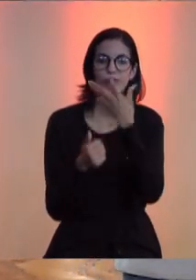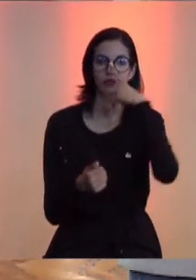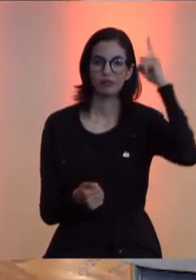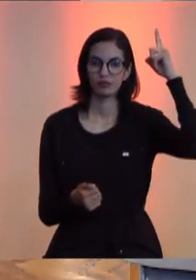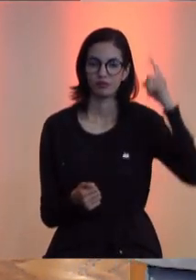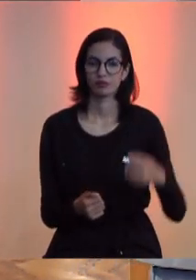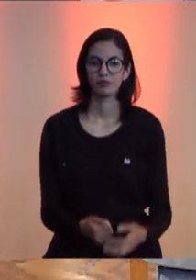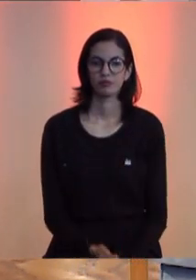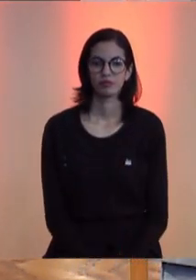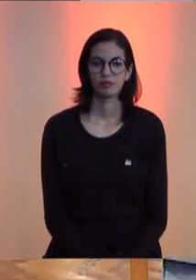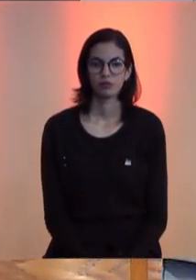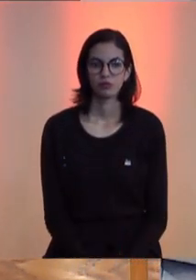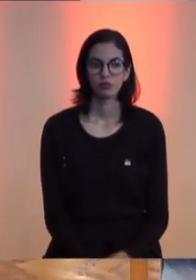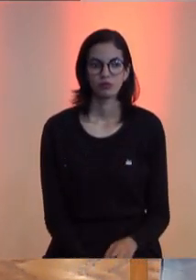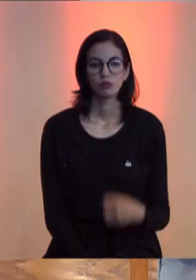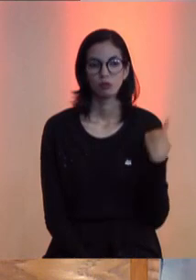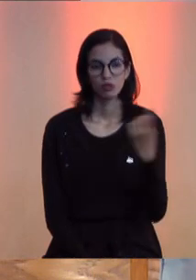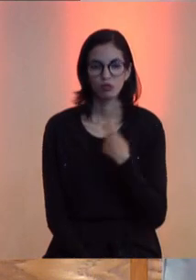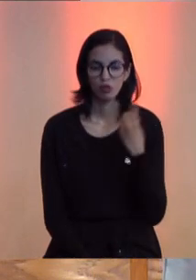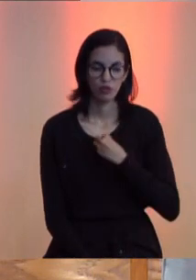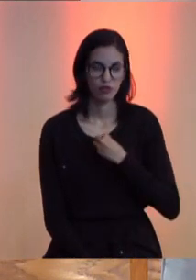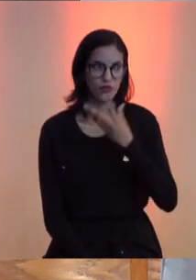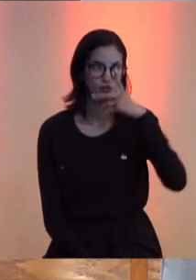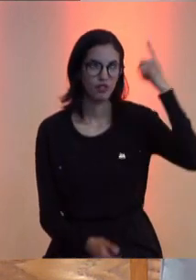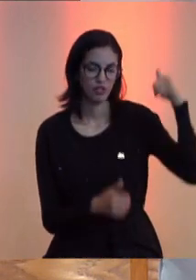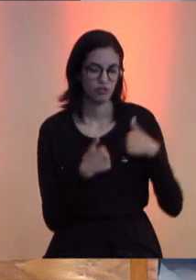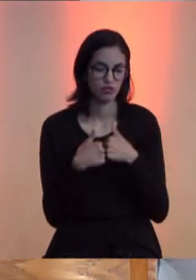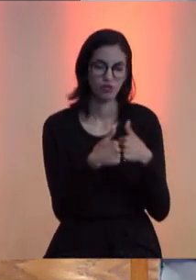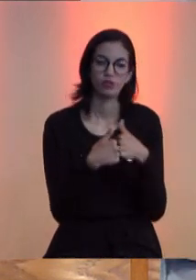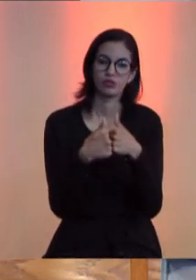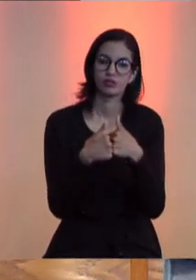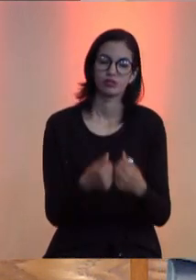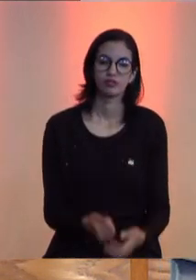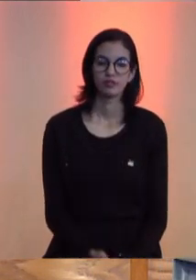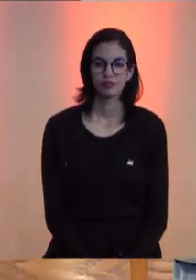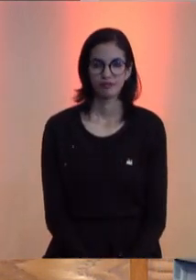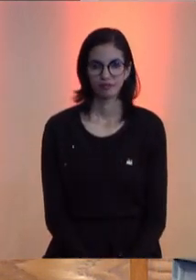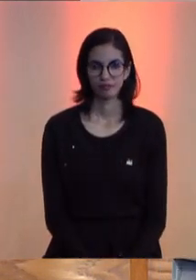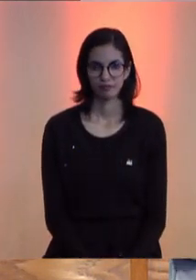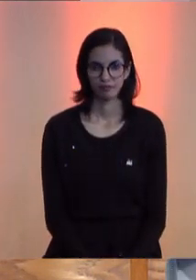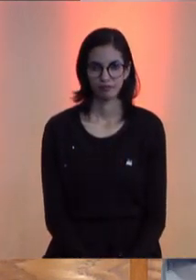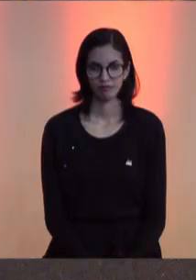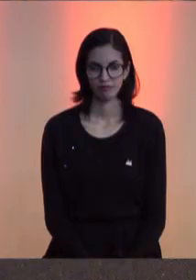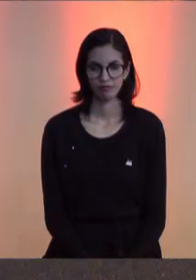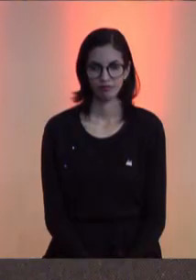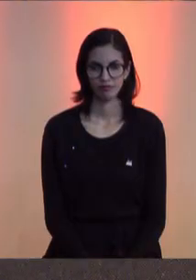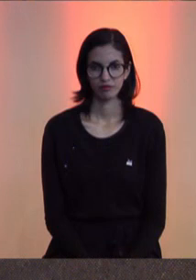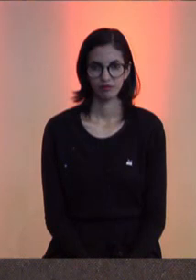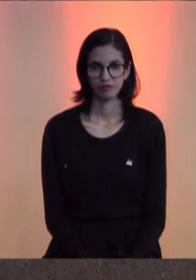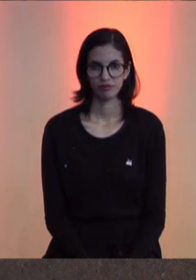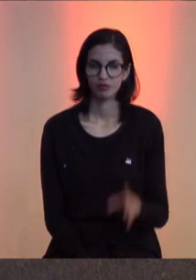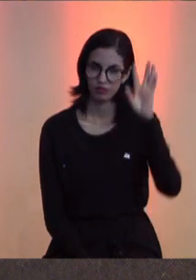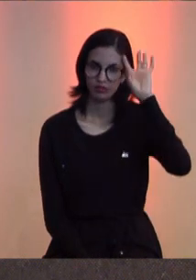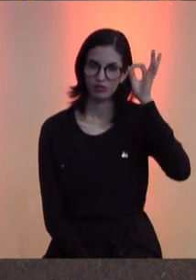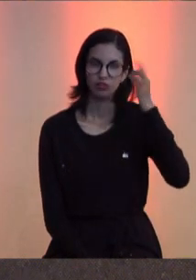not faith. Cuando caminas con esta fe, aún si no. God will always be with you. Dios siempre estará